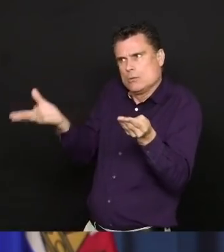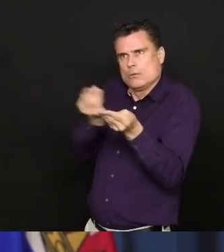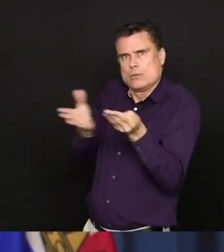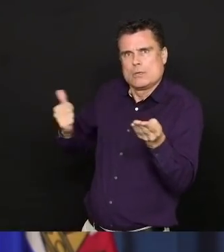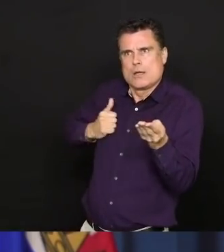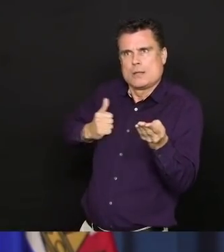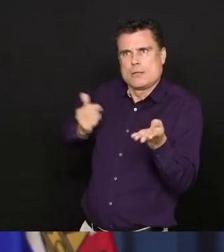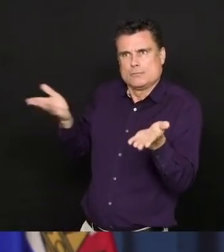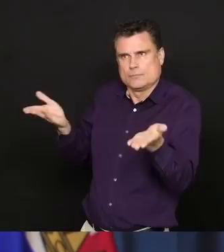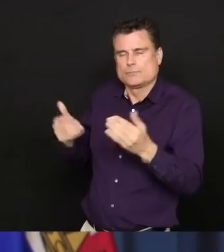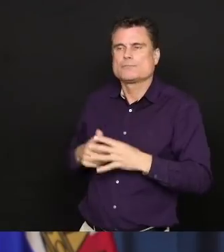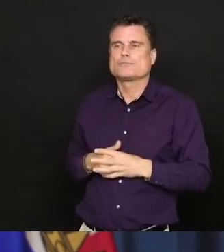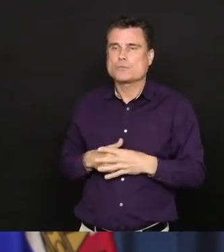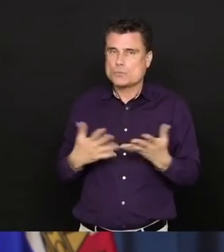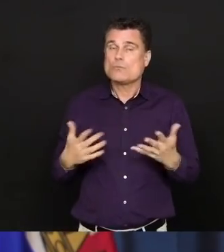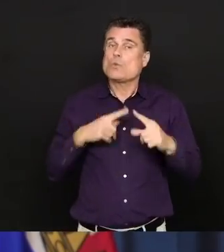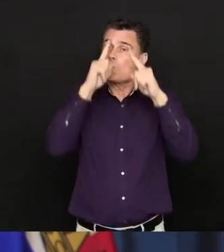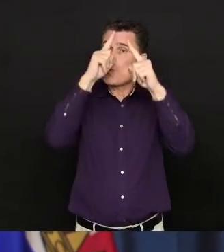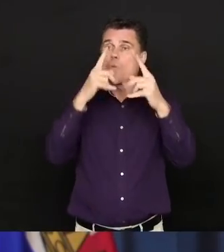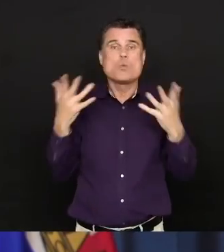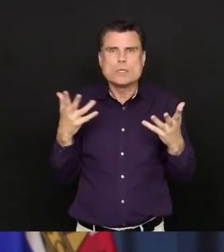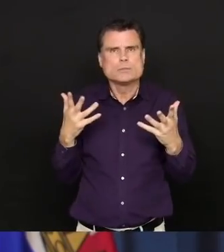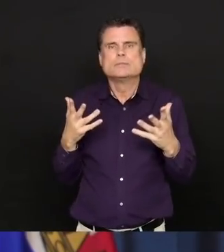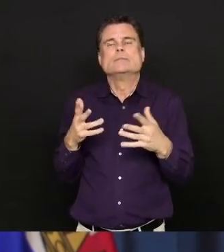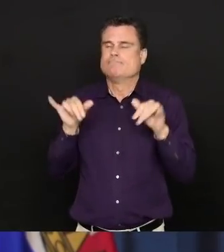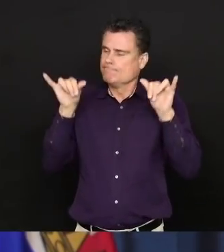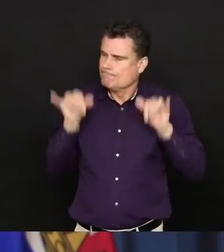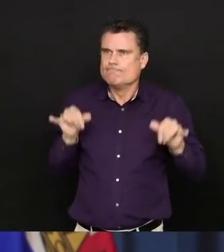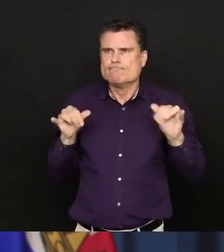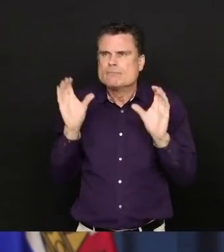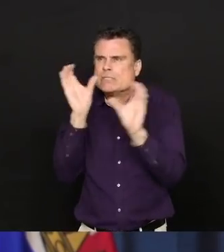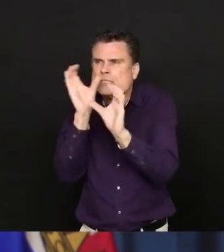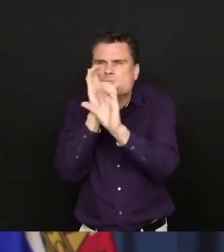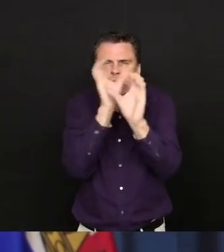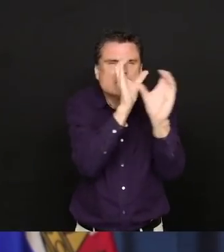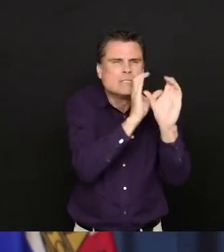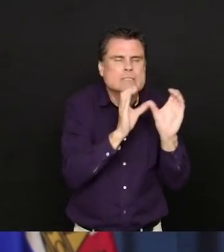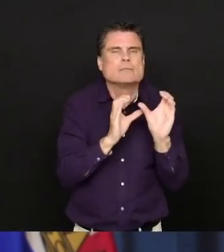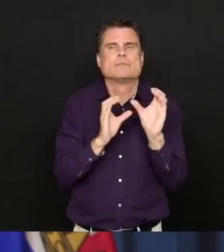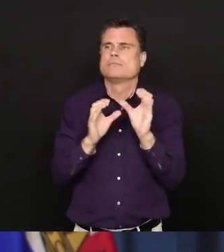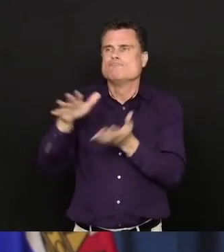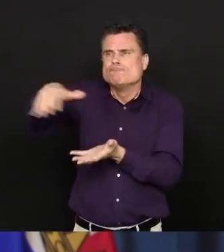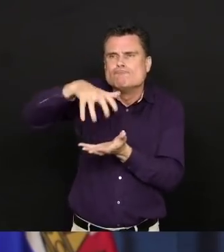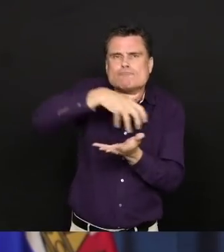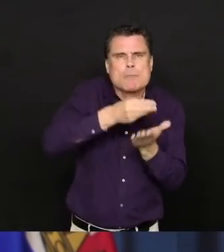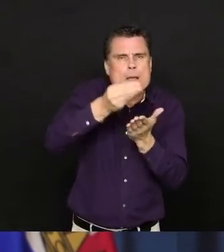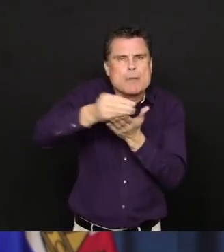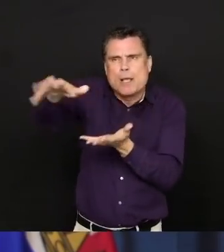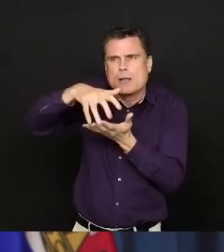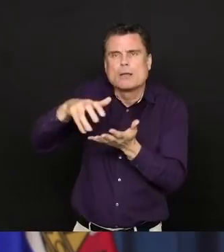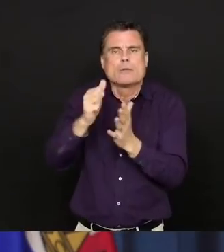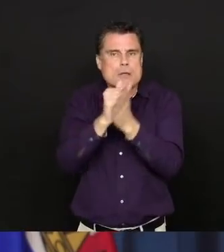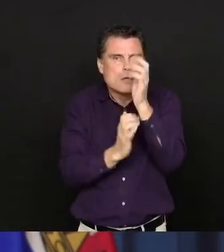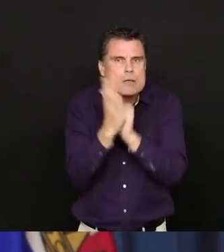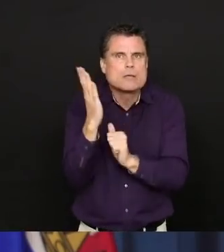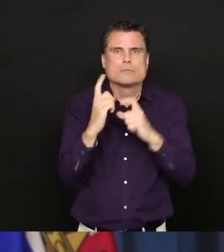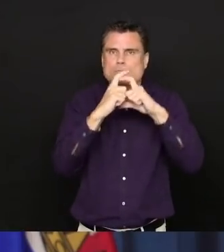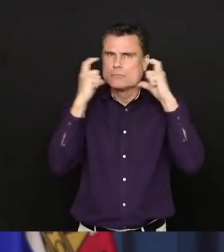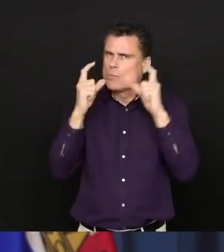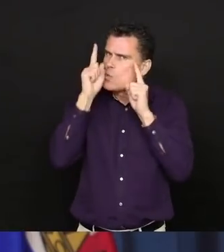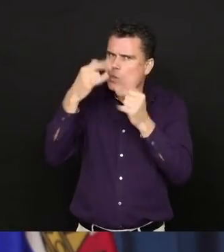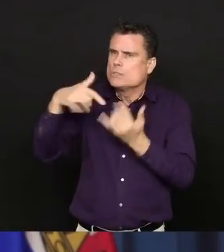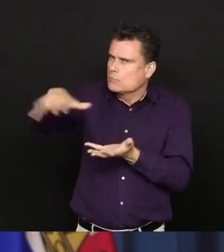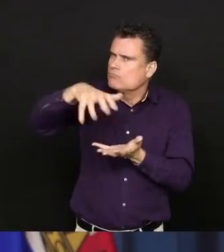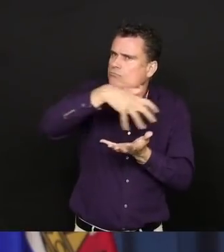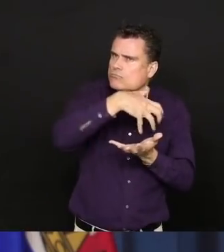hope that Canada and the United States can find a solution to this. But this reinforces our efforts of the government of Canada,